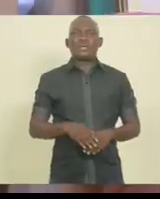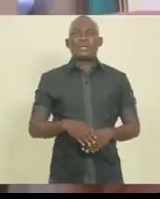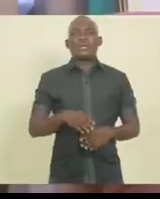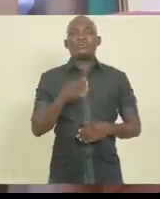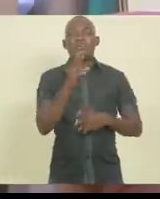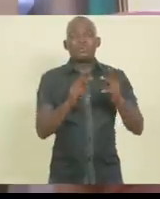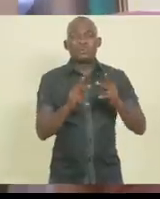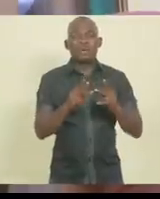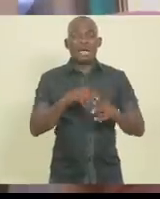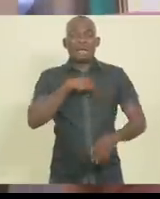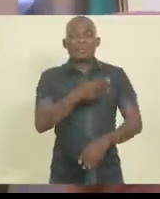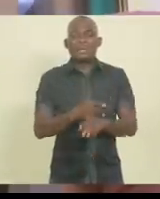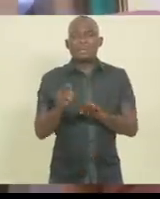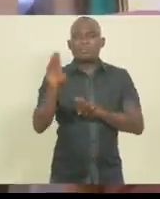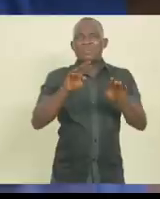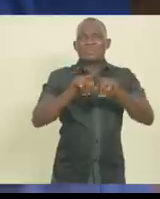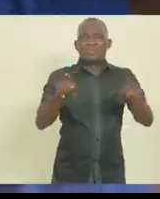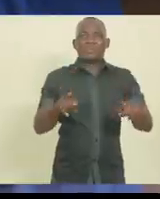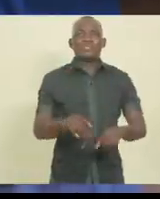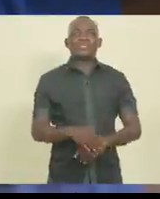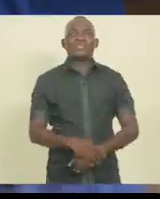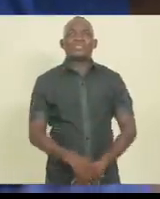they should have never even given birth.